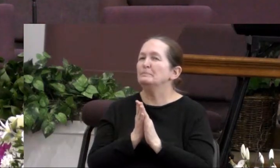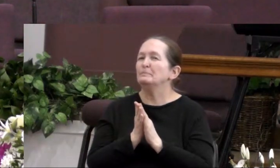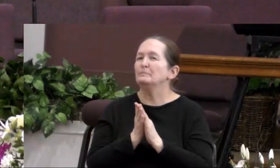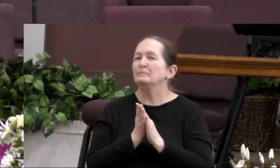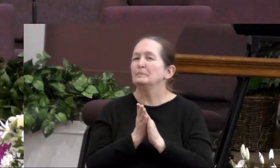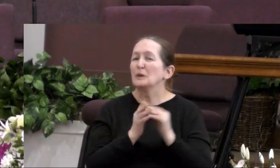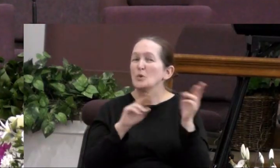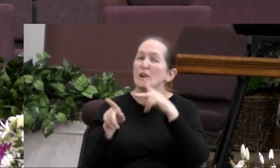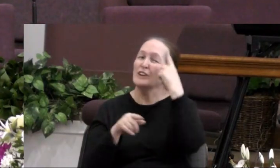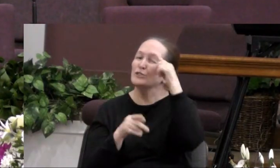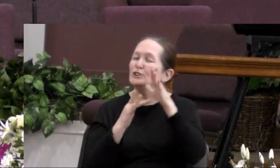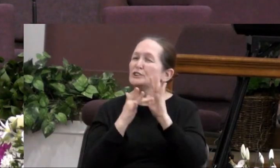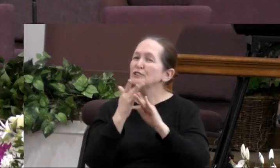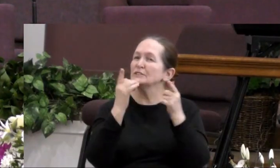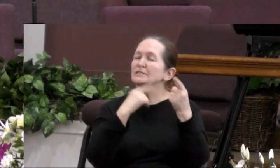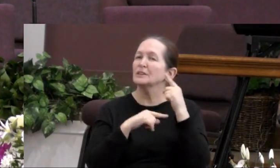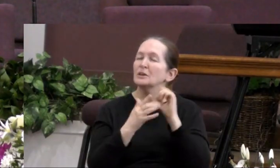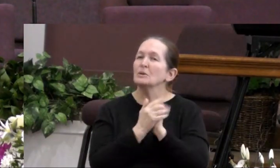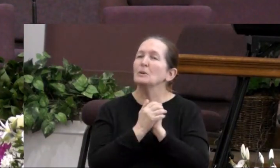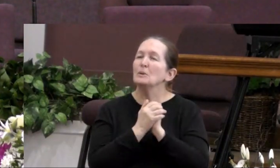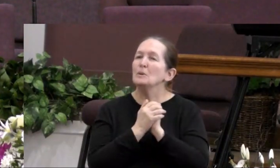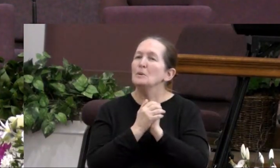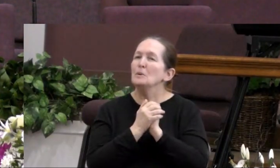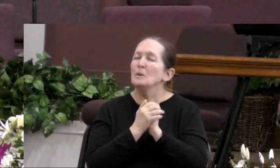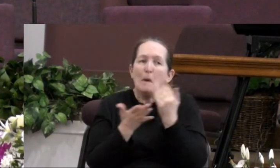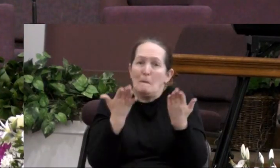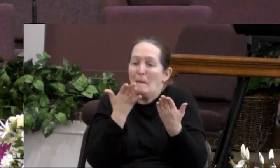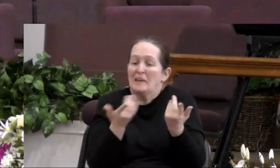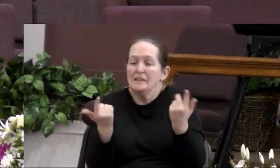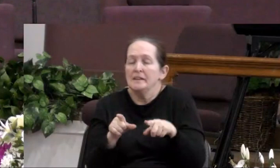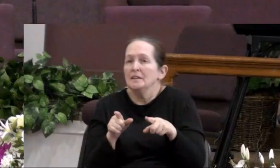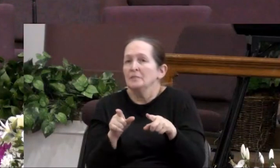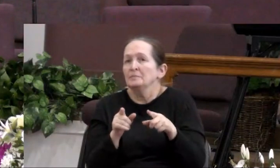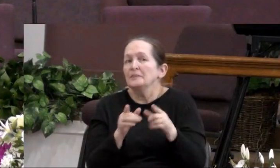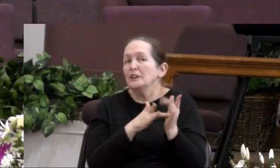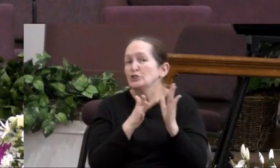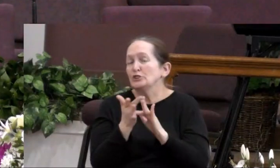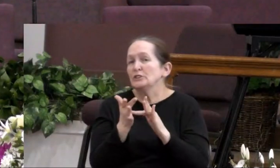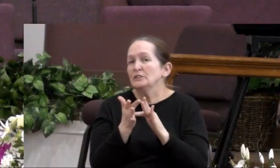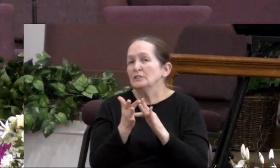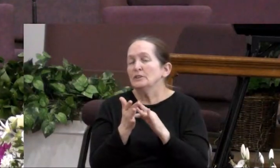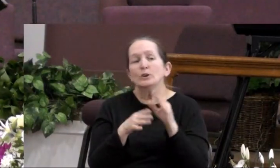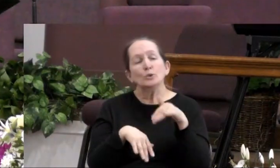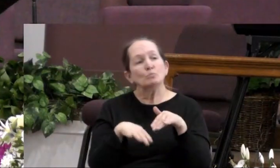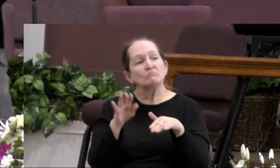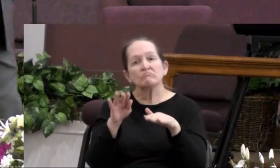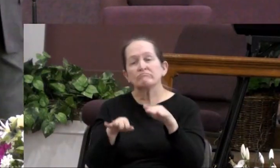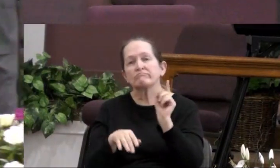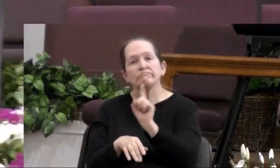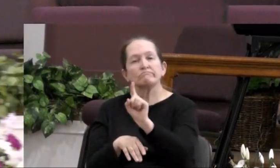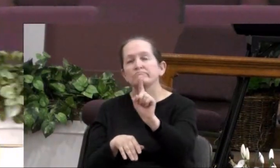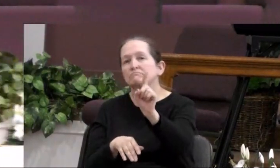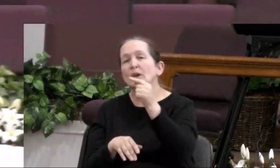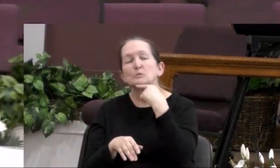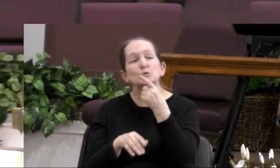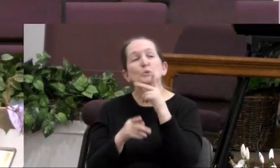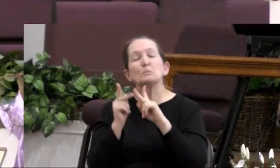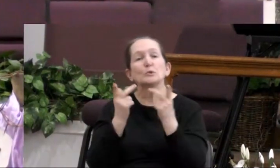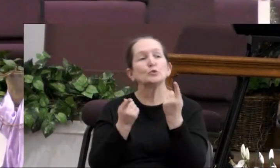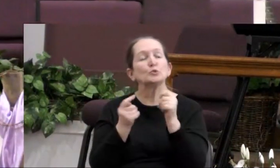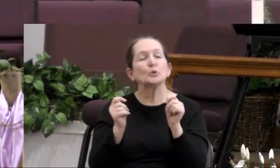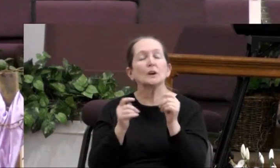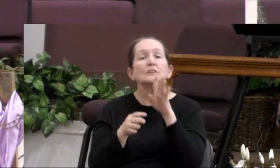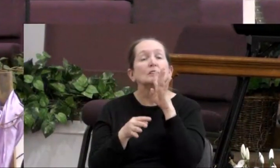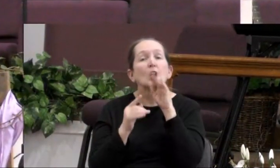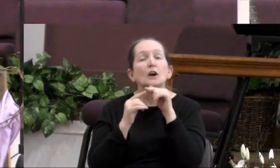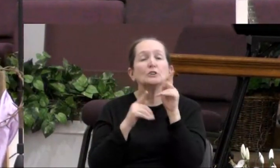We'll be talking about that, but maybe that's what was going on. And as Jesus is walking along, and I'm sure people are trying to talk to him